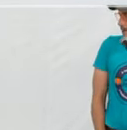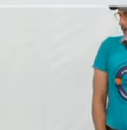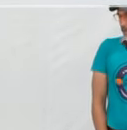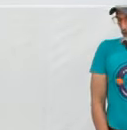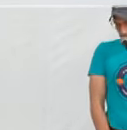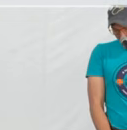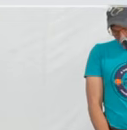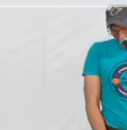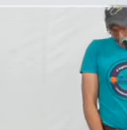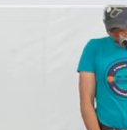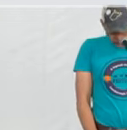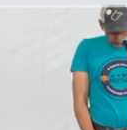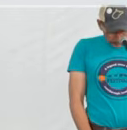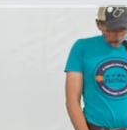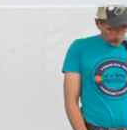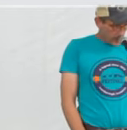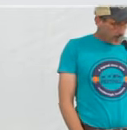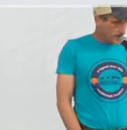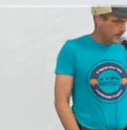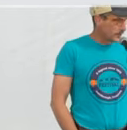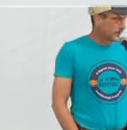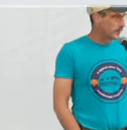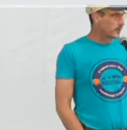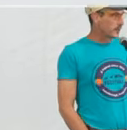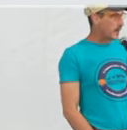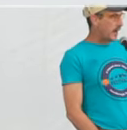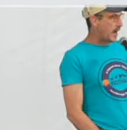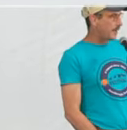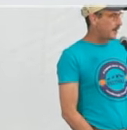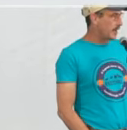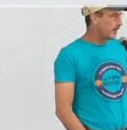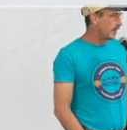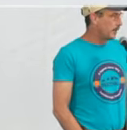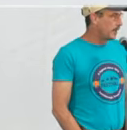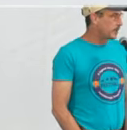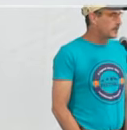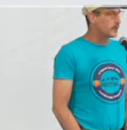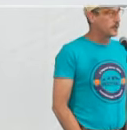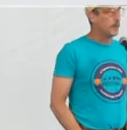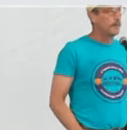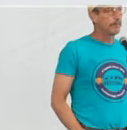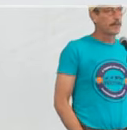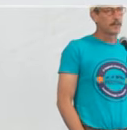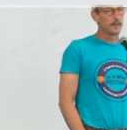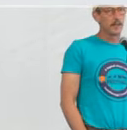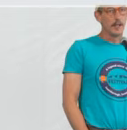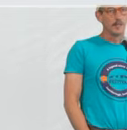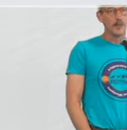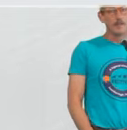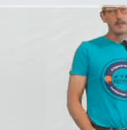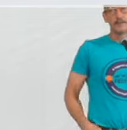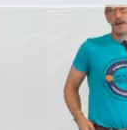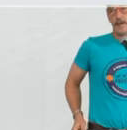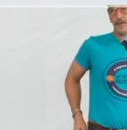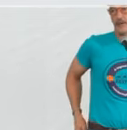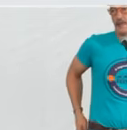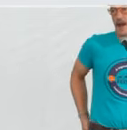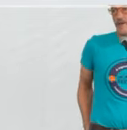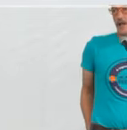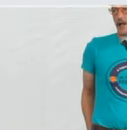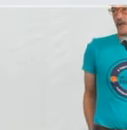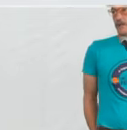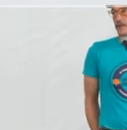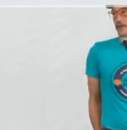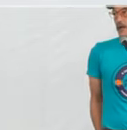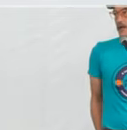When I was in the fourth grade, I went to a school called Half Dollar Elementary School in the booming metropolis of